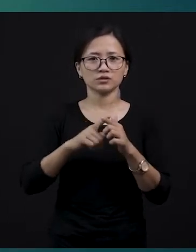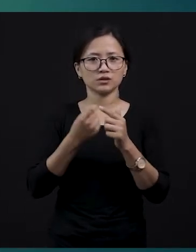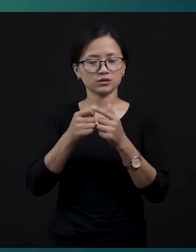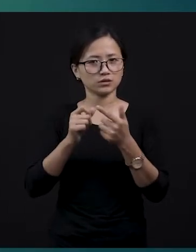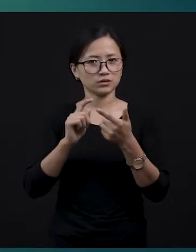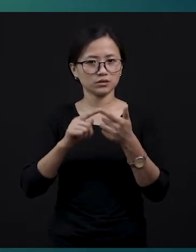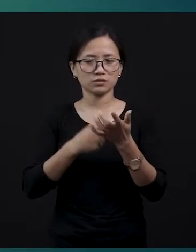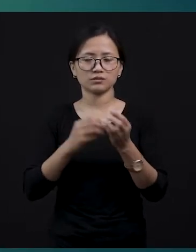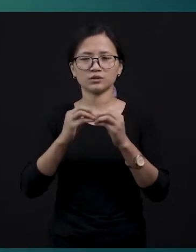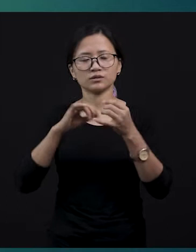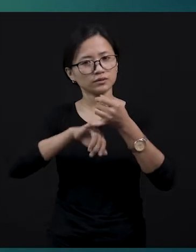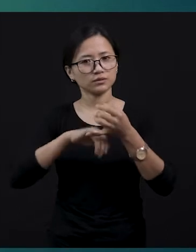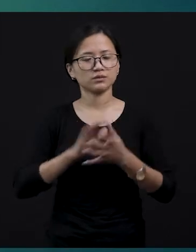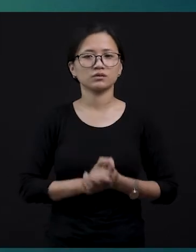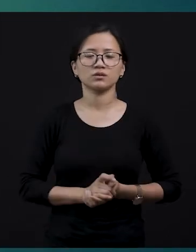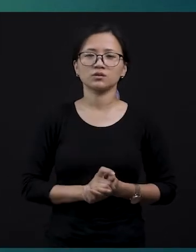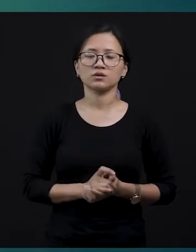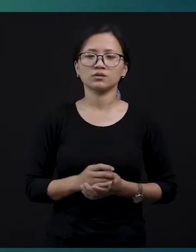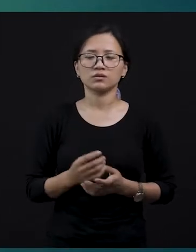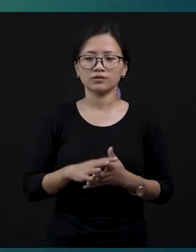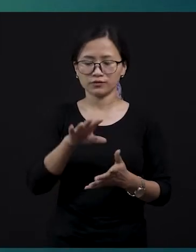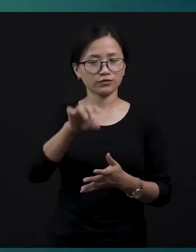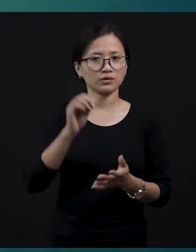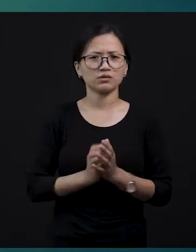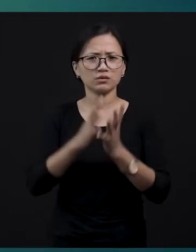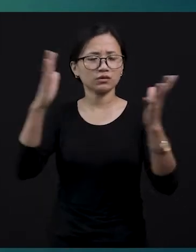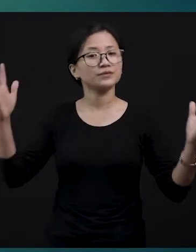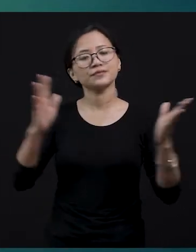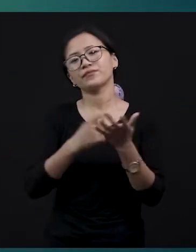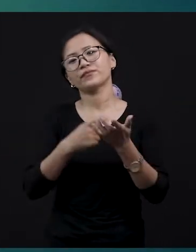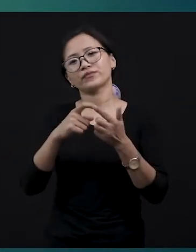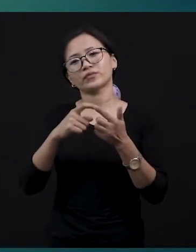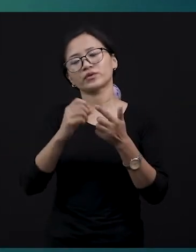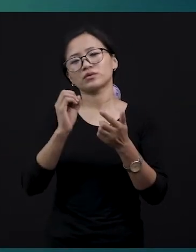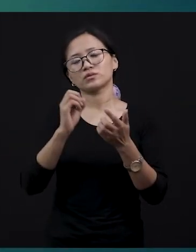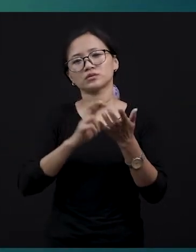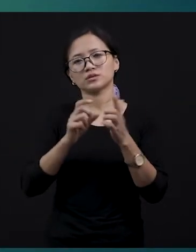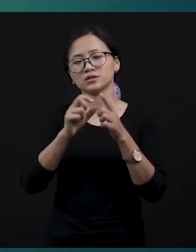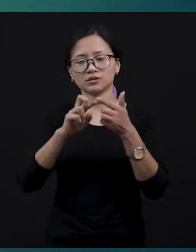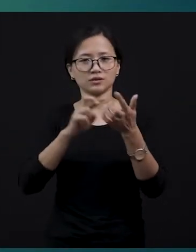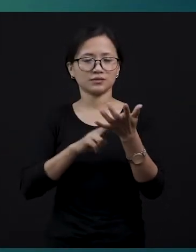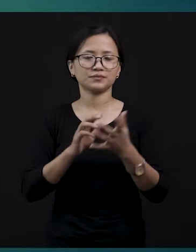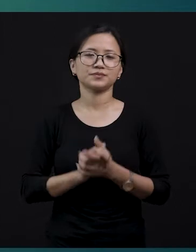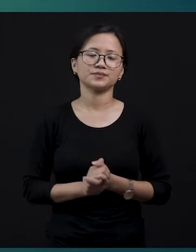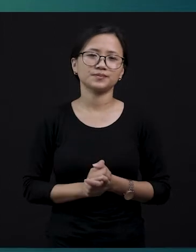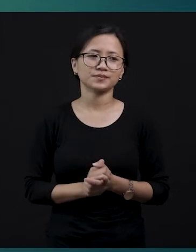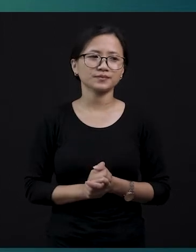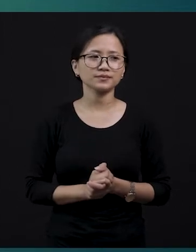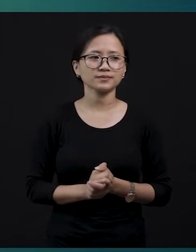have just read now. And so you will also find a lot of rodents, okay? That means the rat family in the